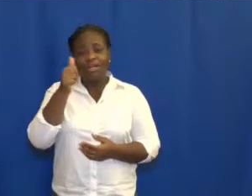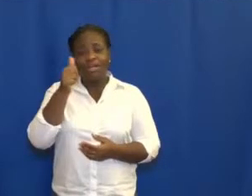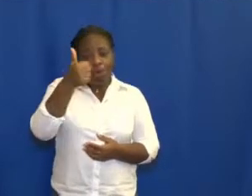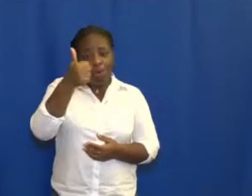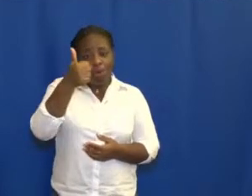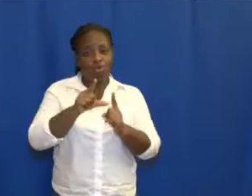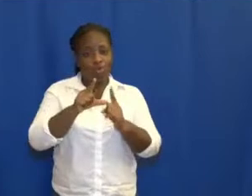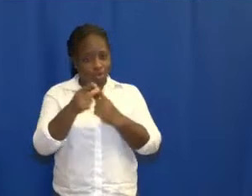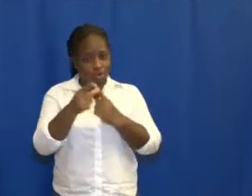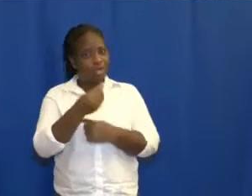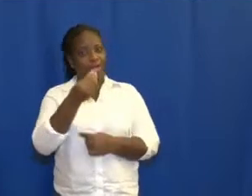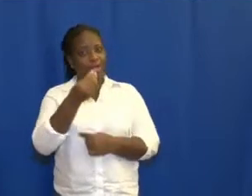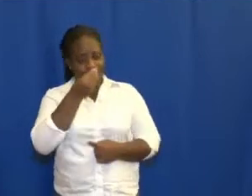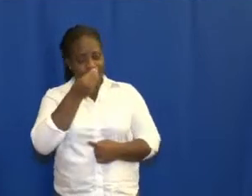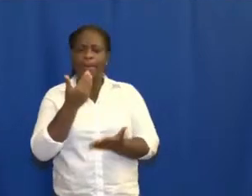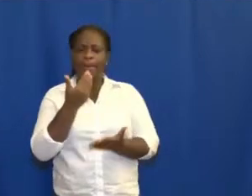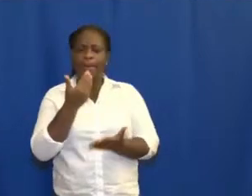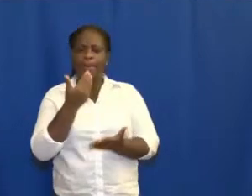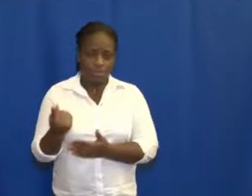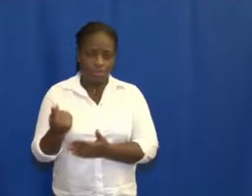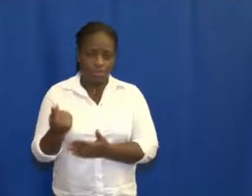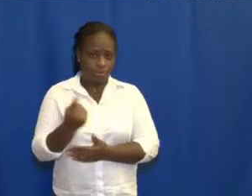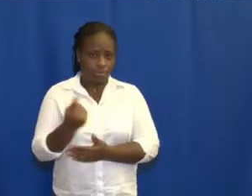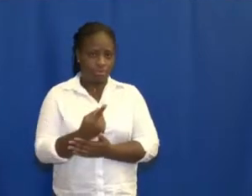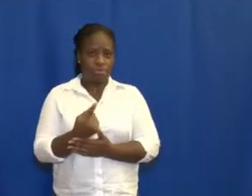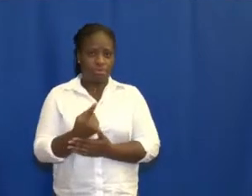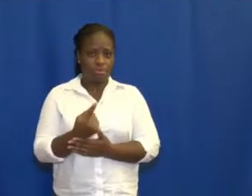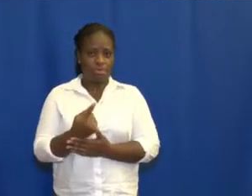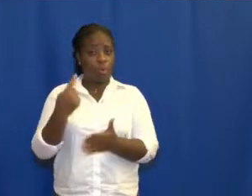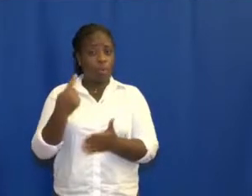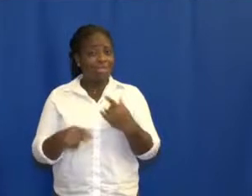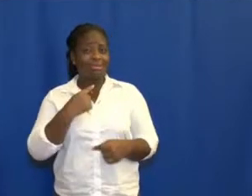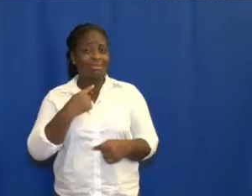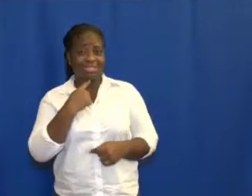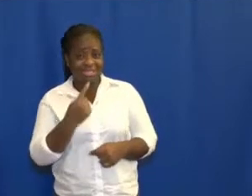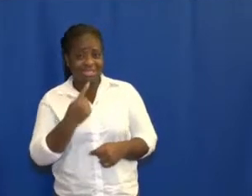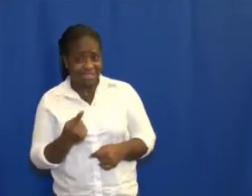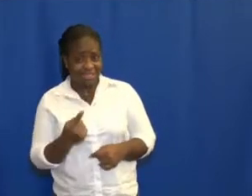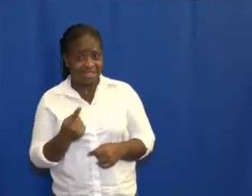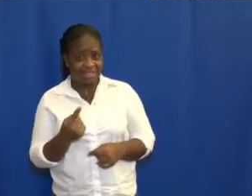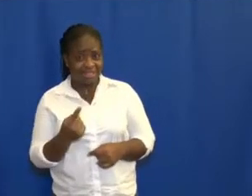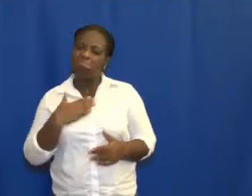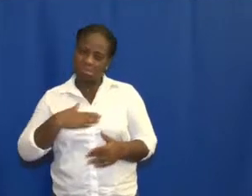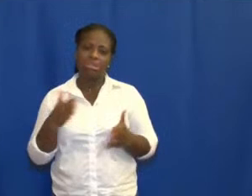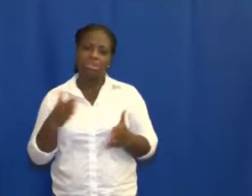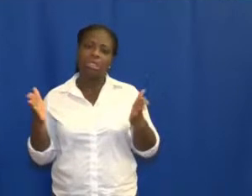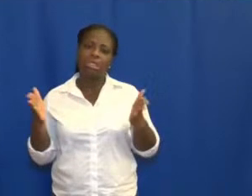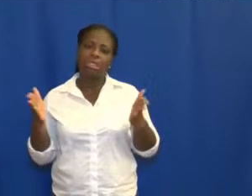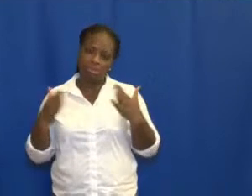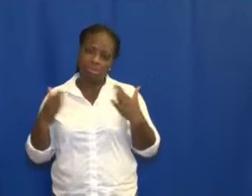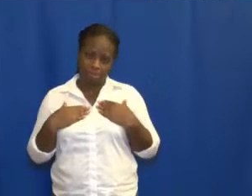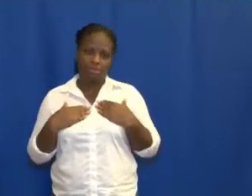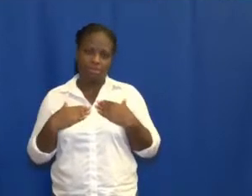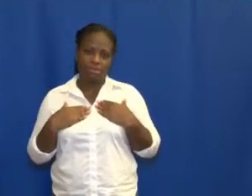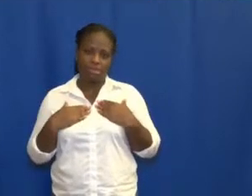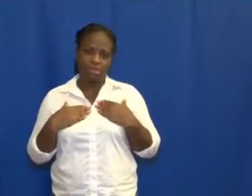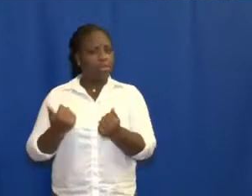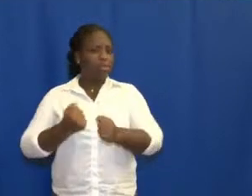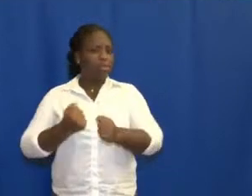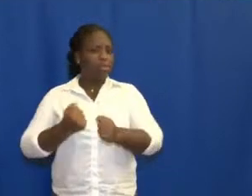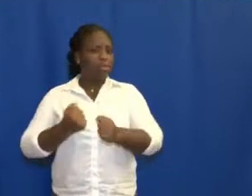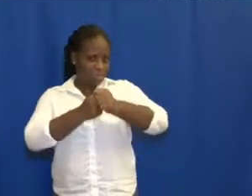titiriw. Mesrɛ mo, asɛm a meka, mongye ntom na motaa